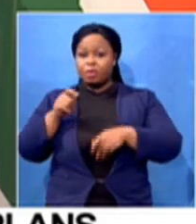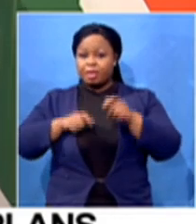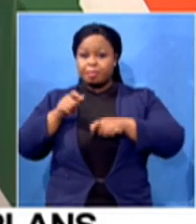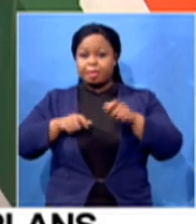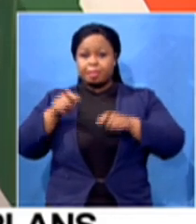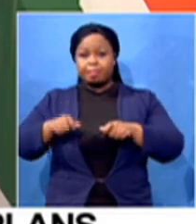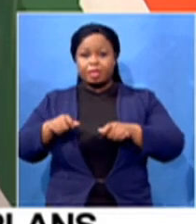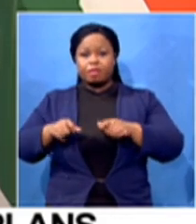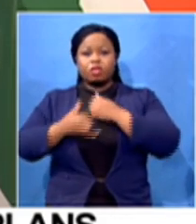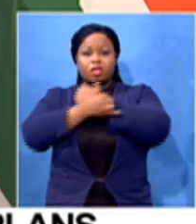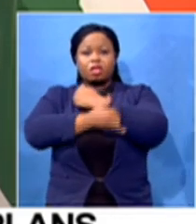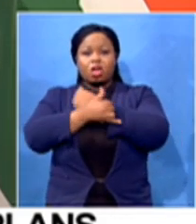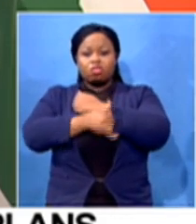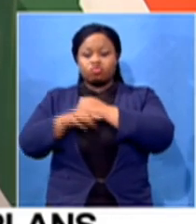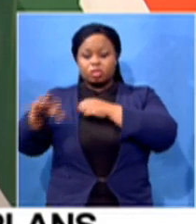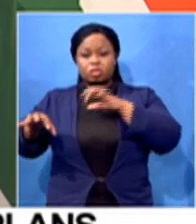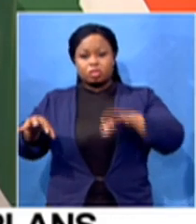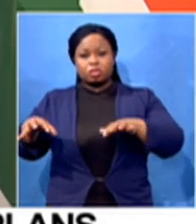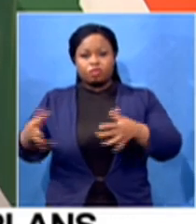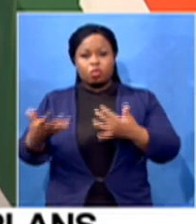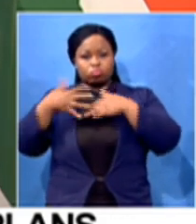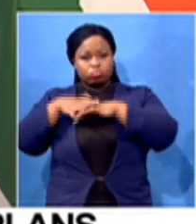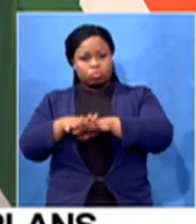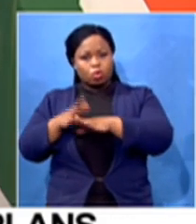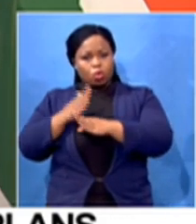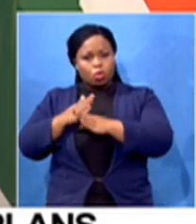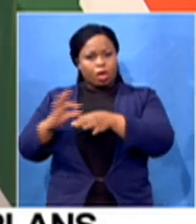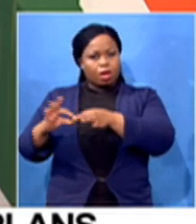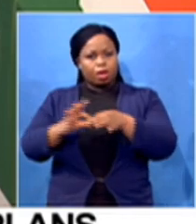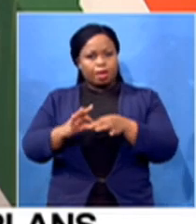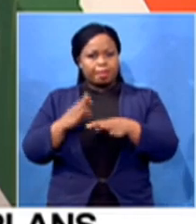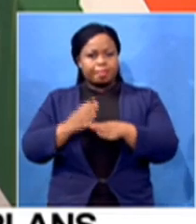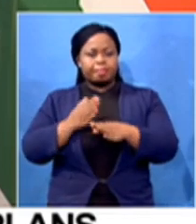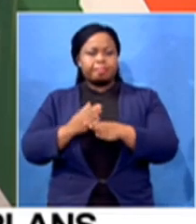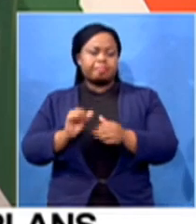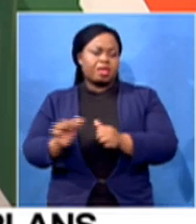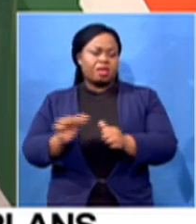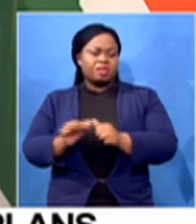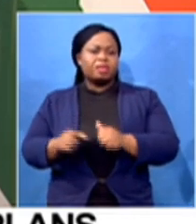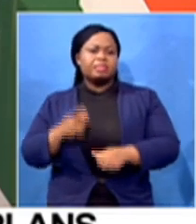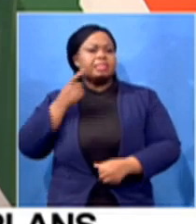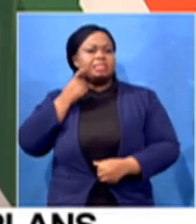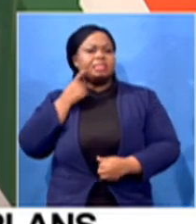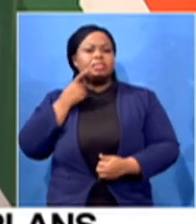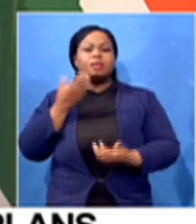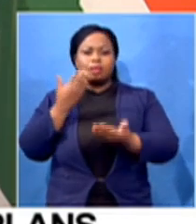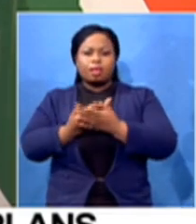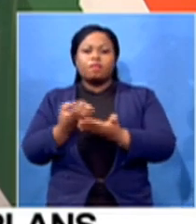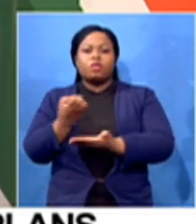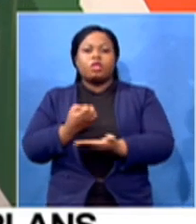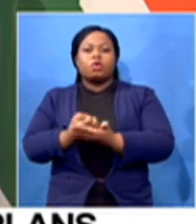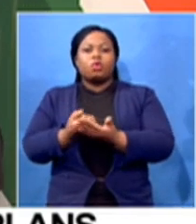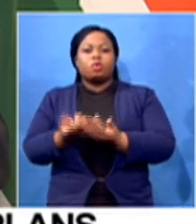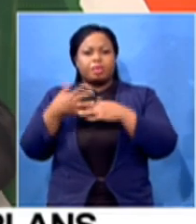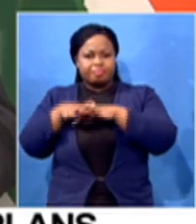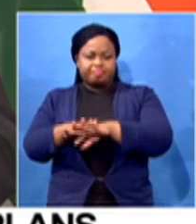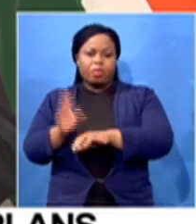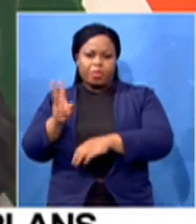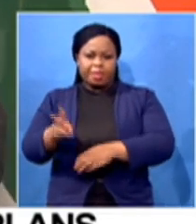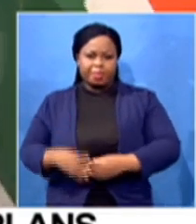two countries to work better, that behoves well for the economic integration between our two countries.